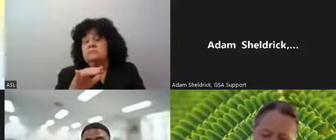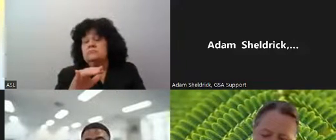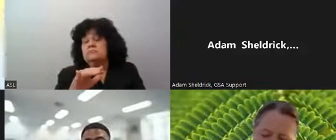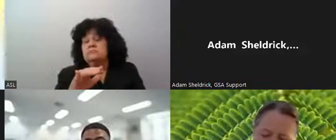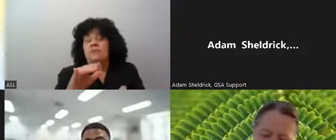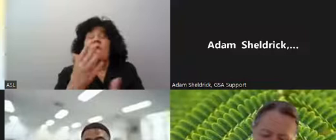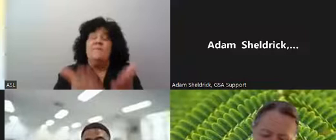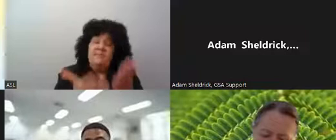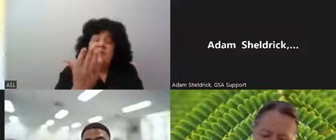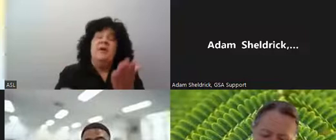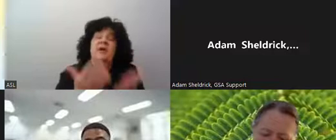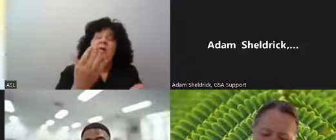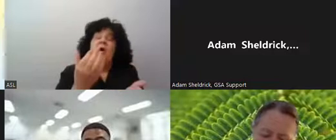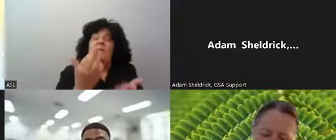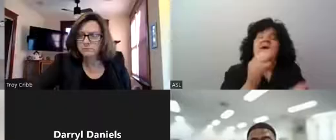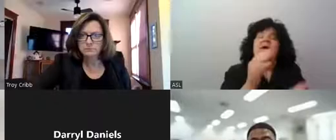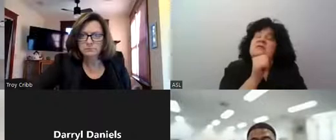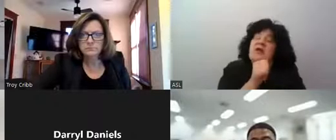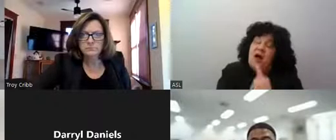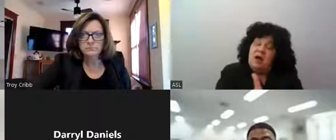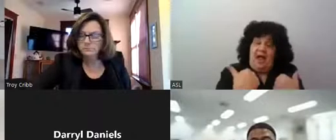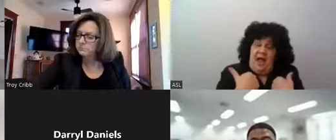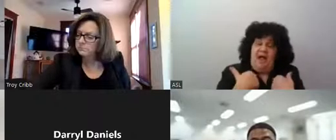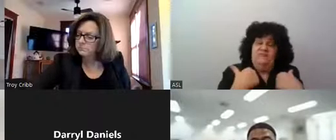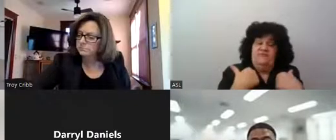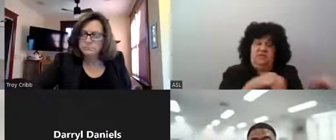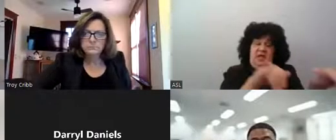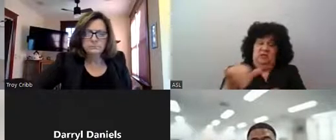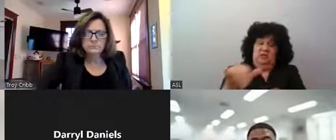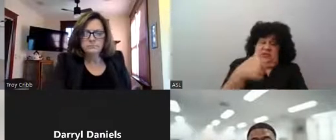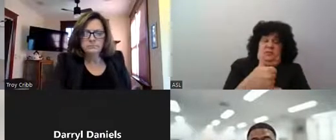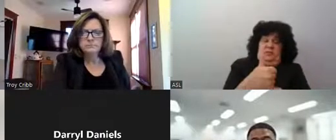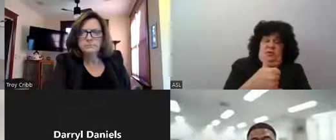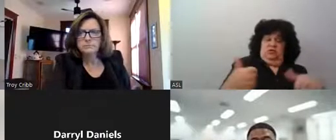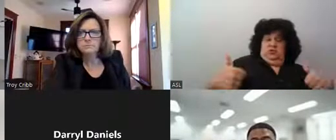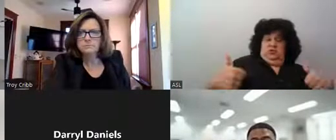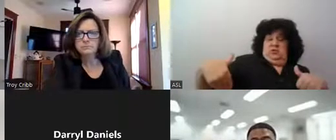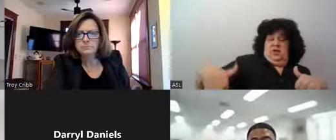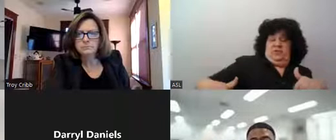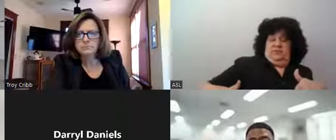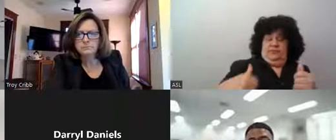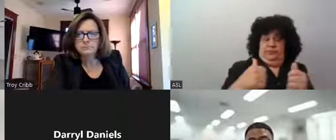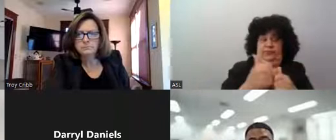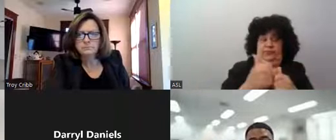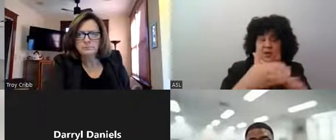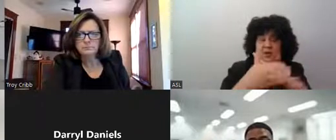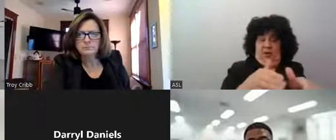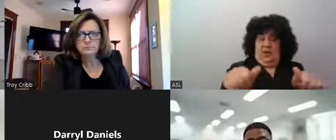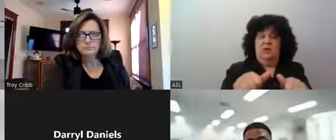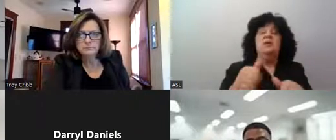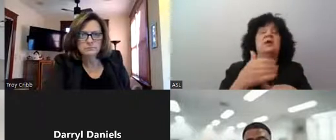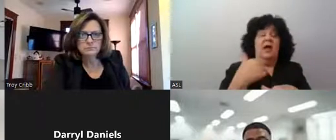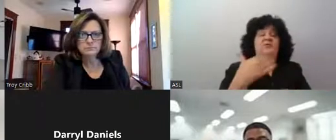There may or may not be standards based on what you're buying. There are only standards in some areas, and they're often